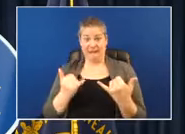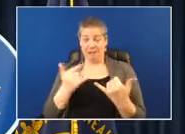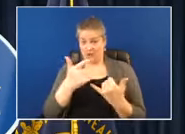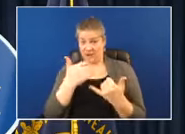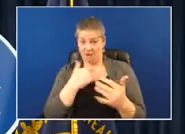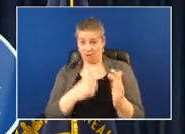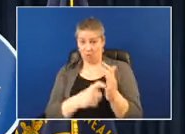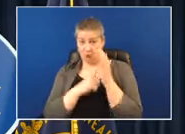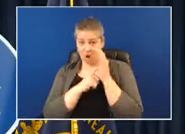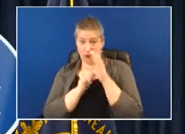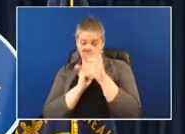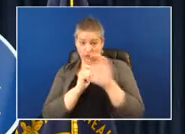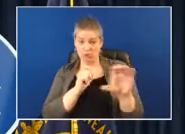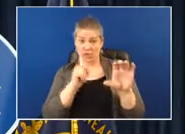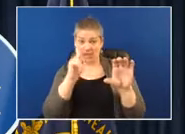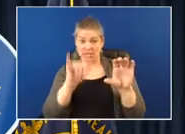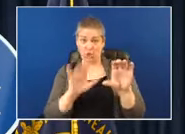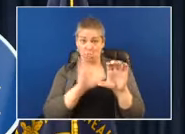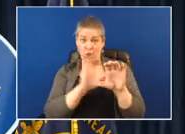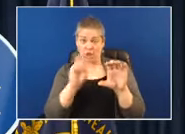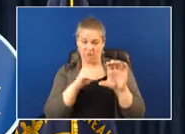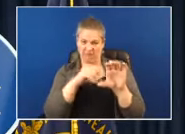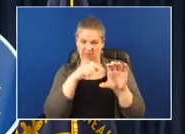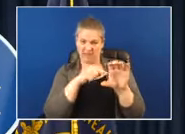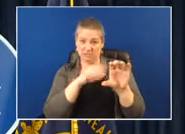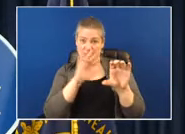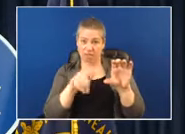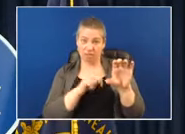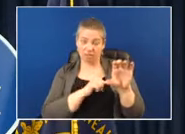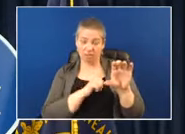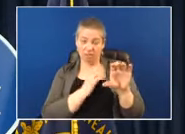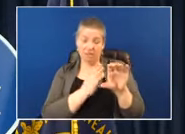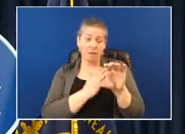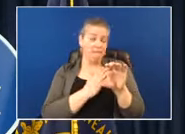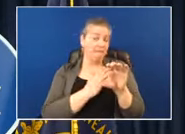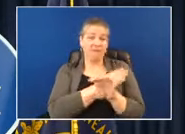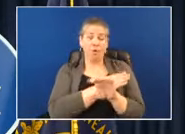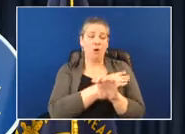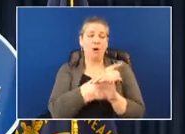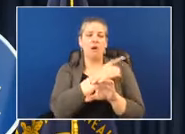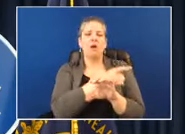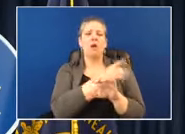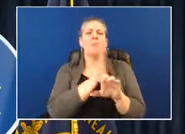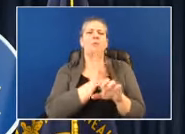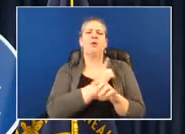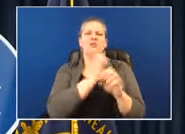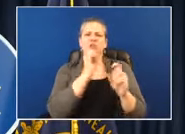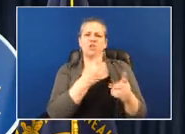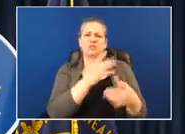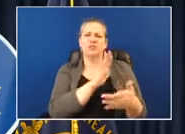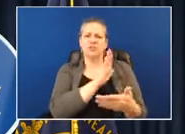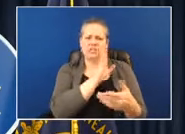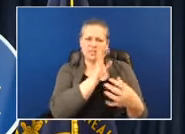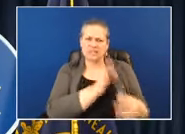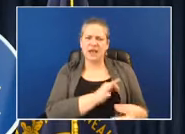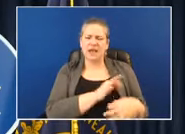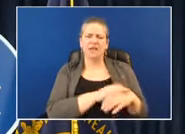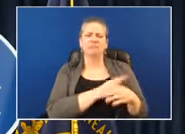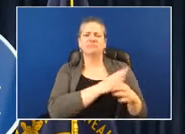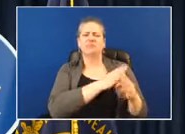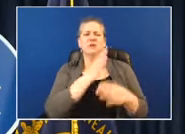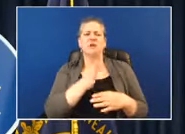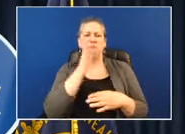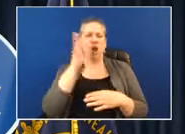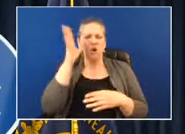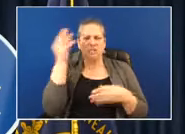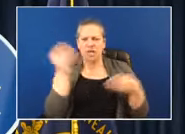Kentucky curriculum through this bill. Before, that was decided by a board of education with direct input from parents at the